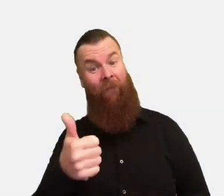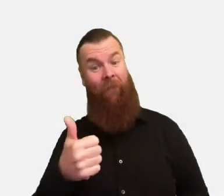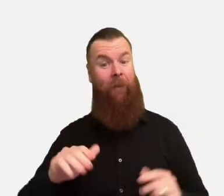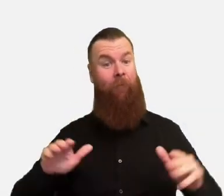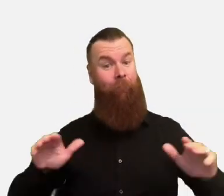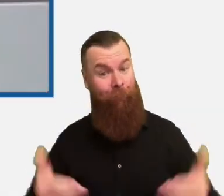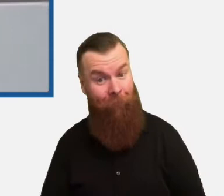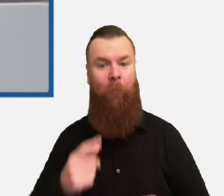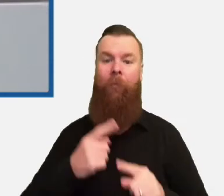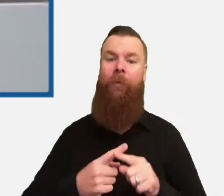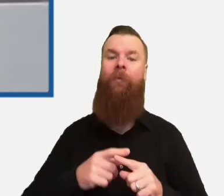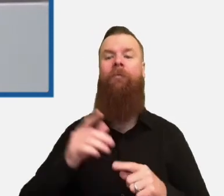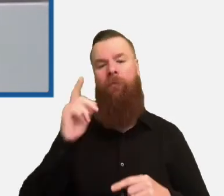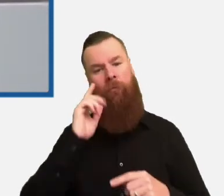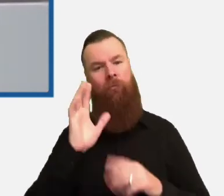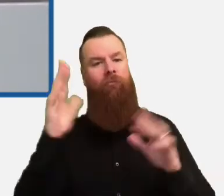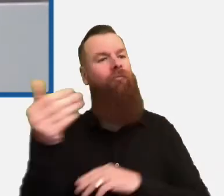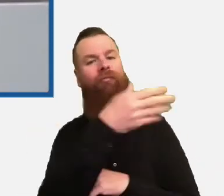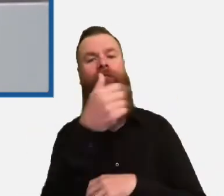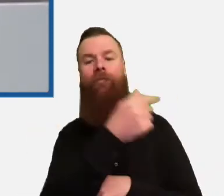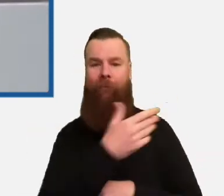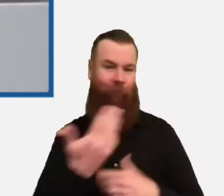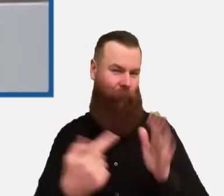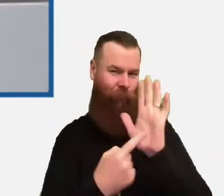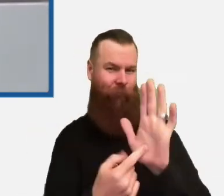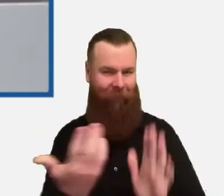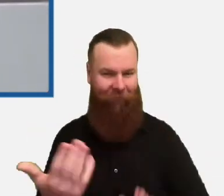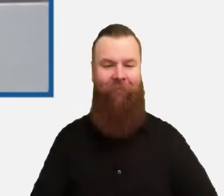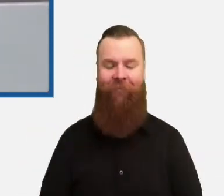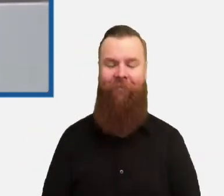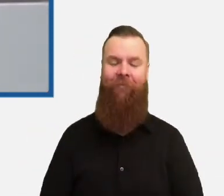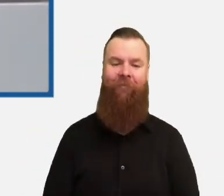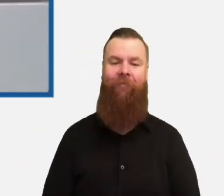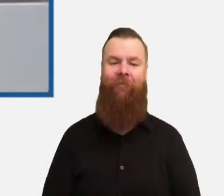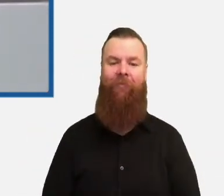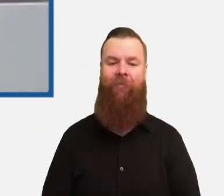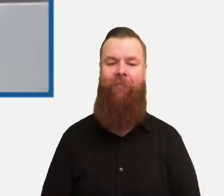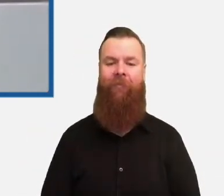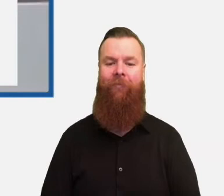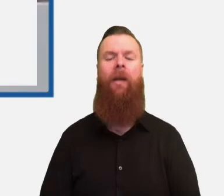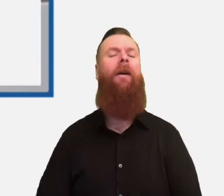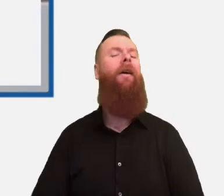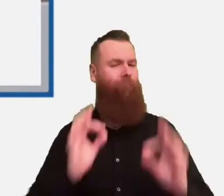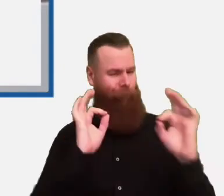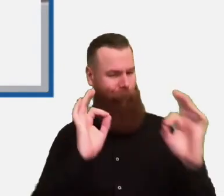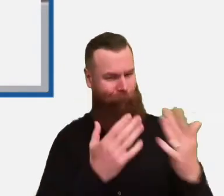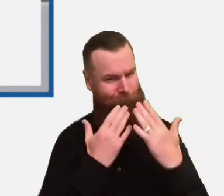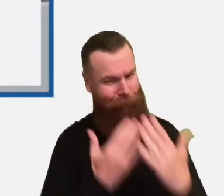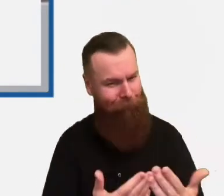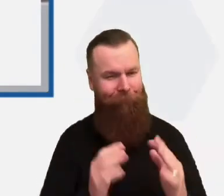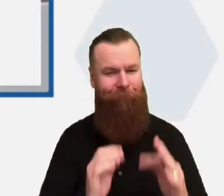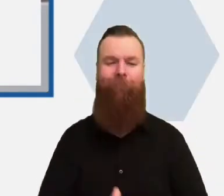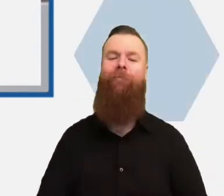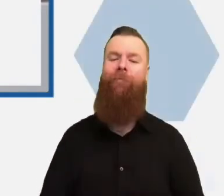Thank you very much, Madam Chair. Let me first of all apologize for being late. Unfortunately, called away to an emergency, which I had to deal